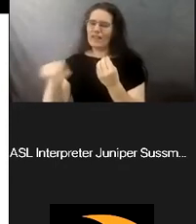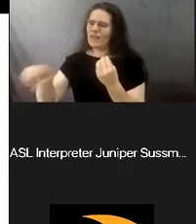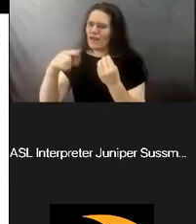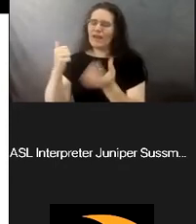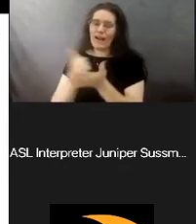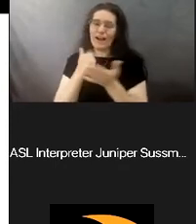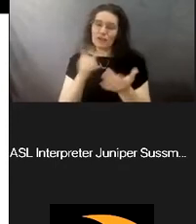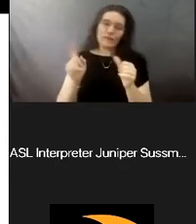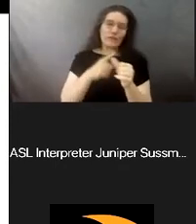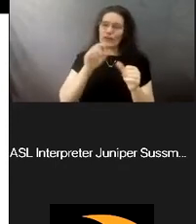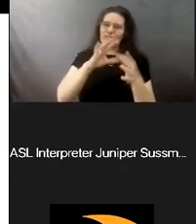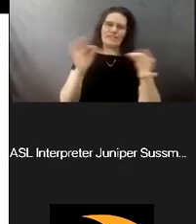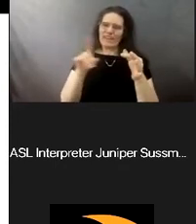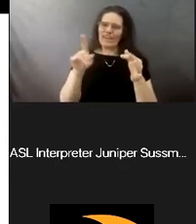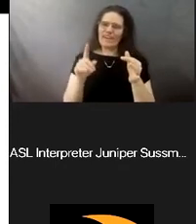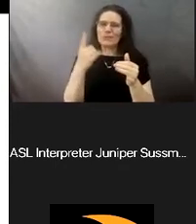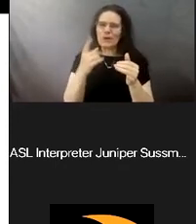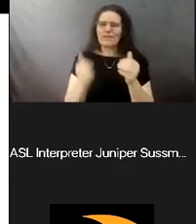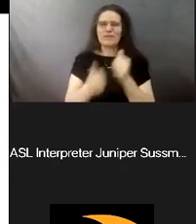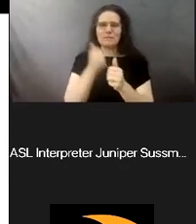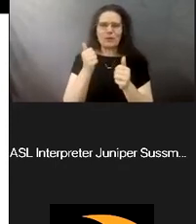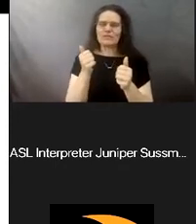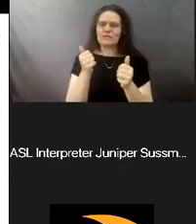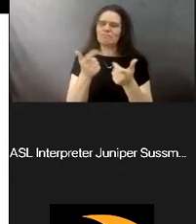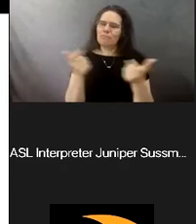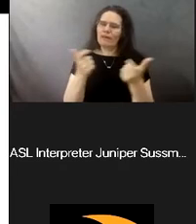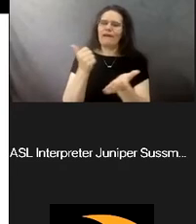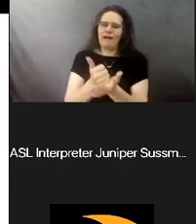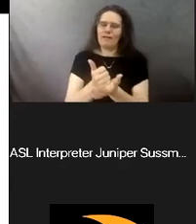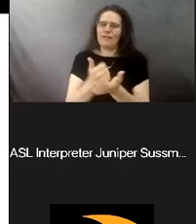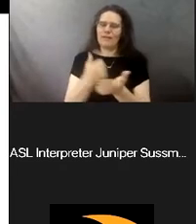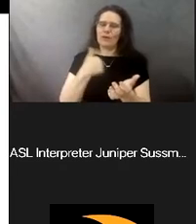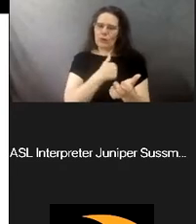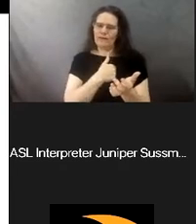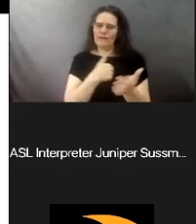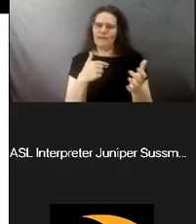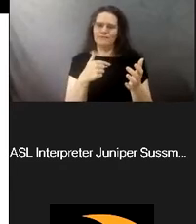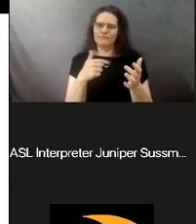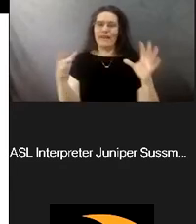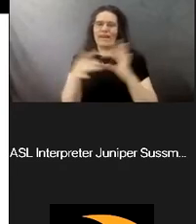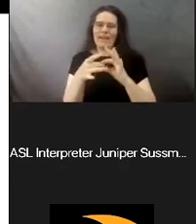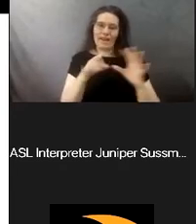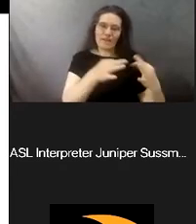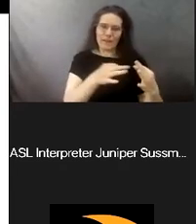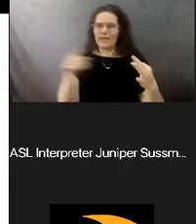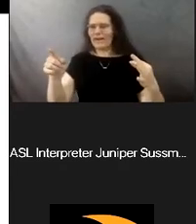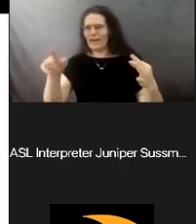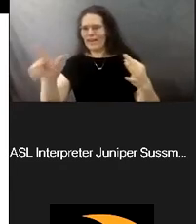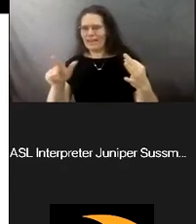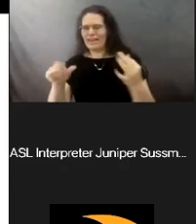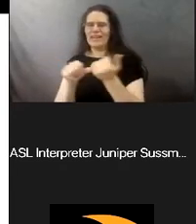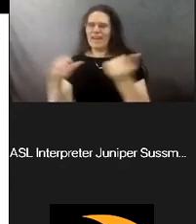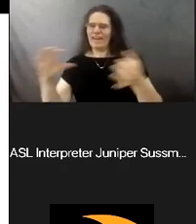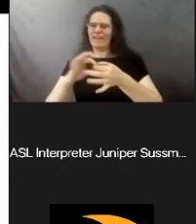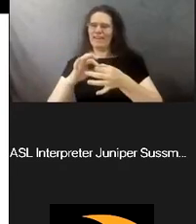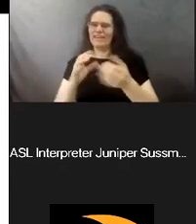was the easiest and most obvious one, but it's that partnership. I was going to say, no problem reinforcing